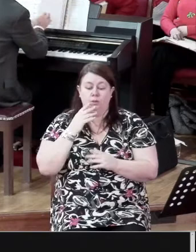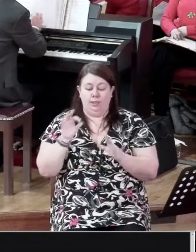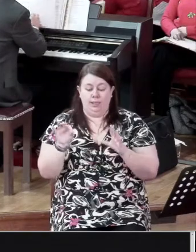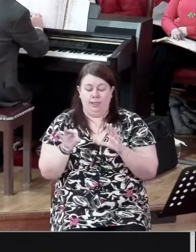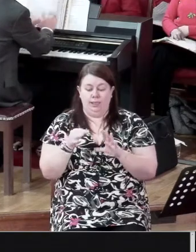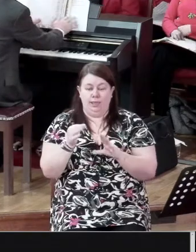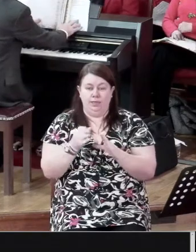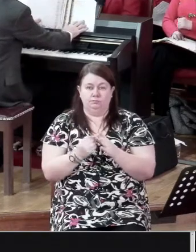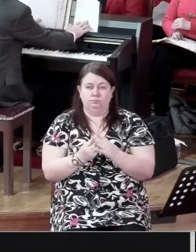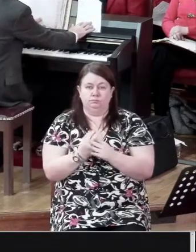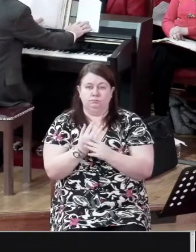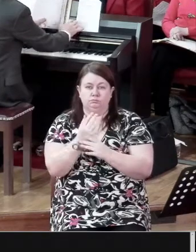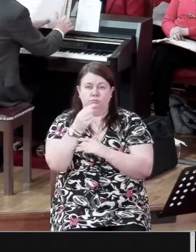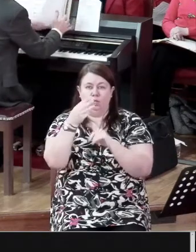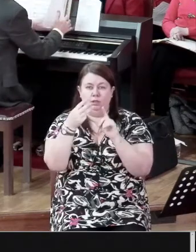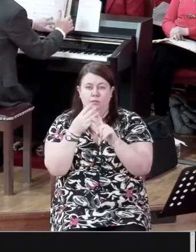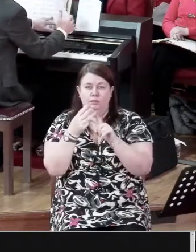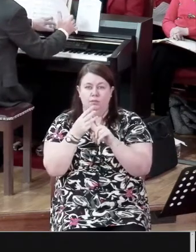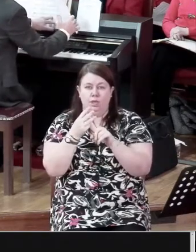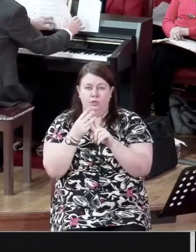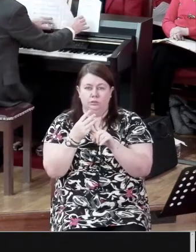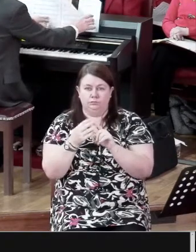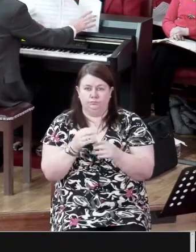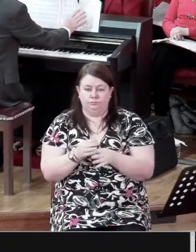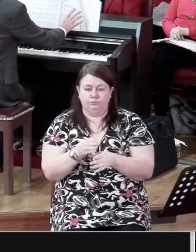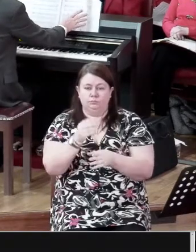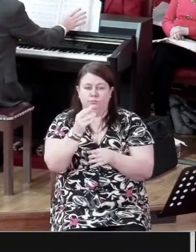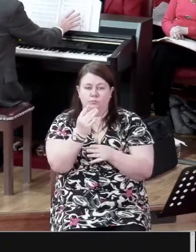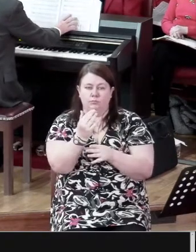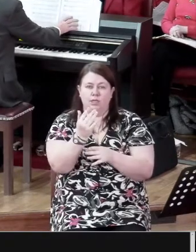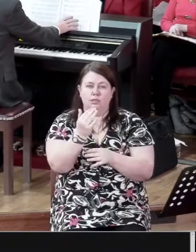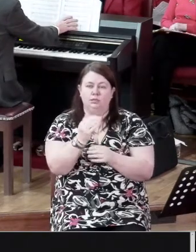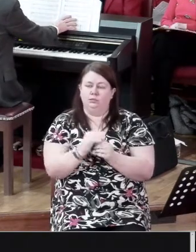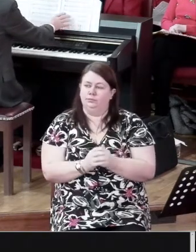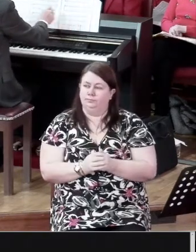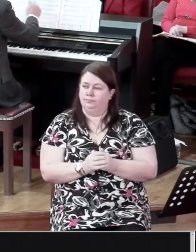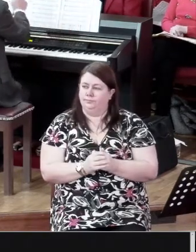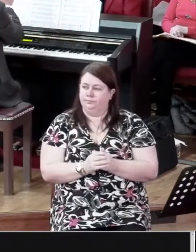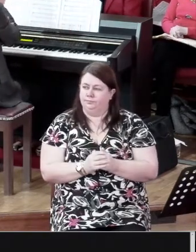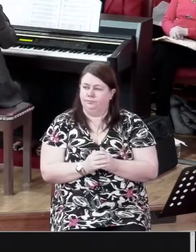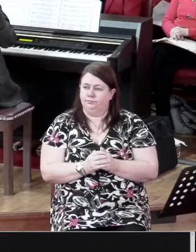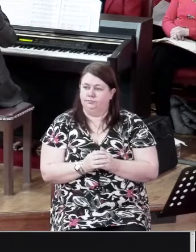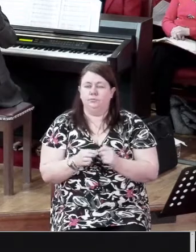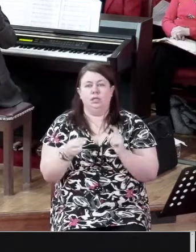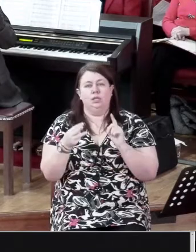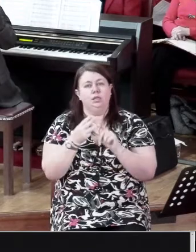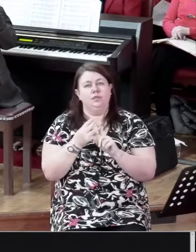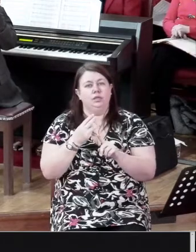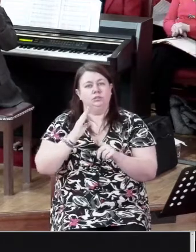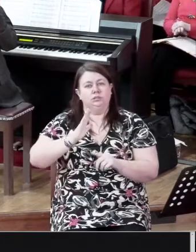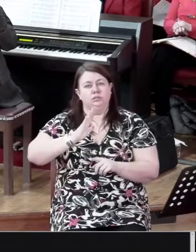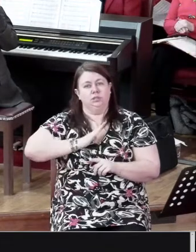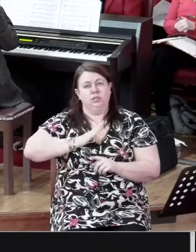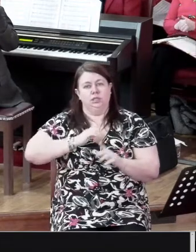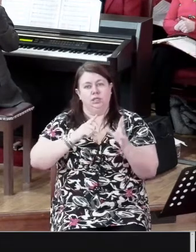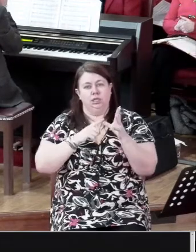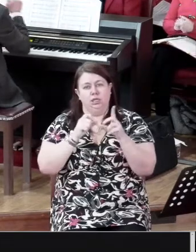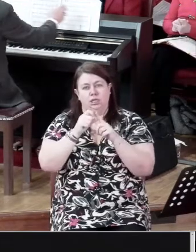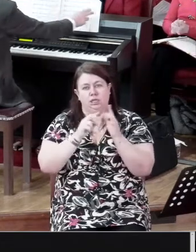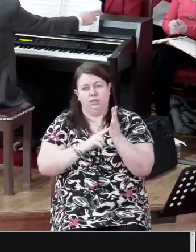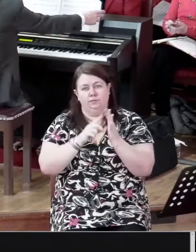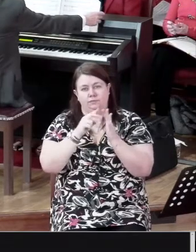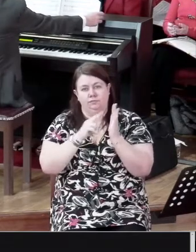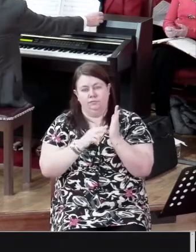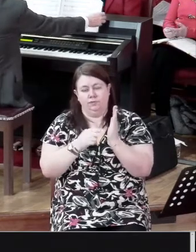candle in our Advent wreath this morning, we dedicate that and the third Sunday in Advent to the messengers